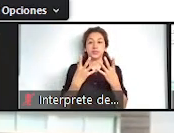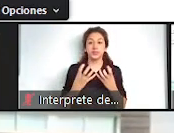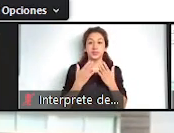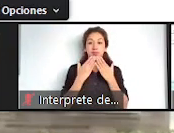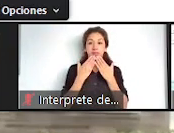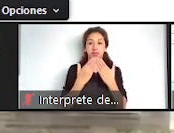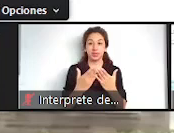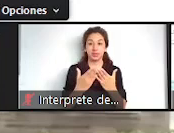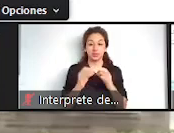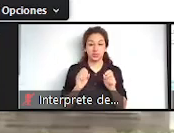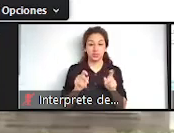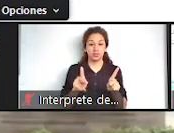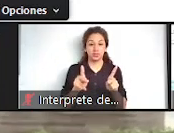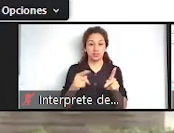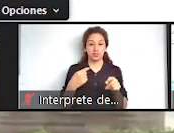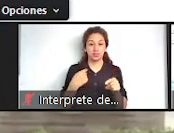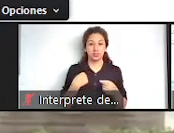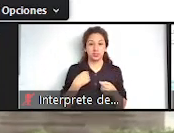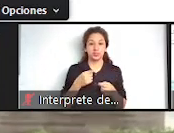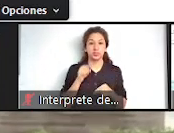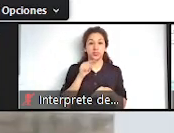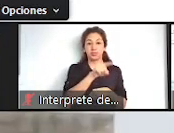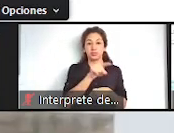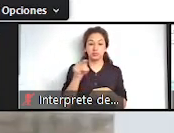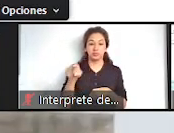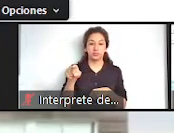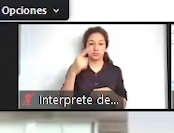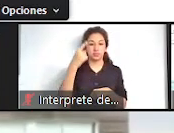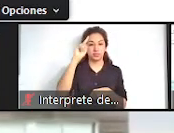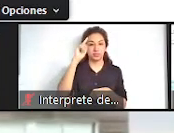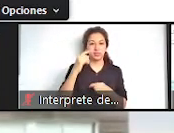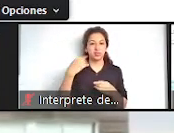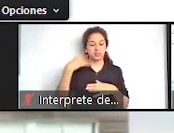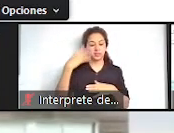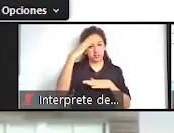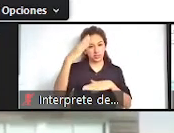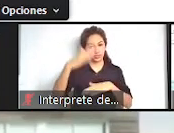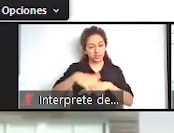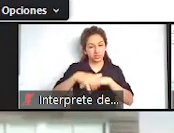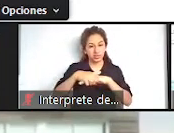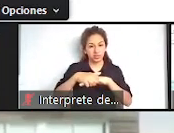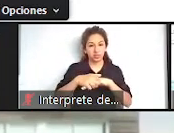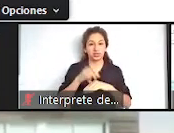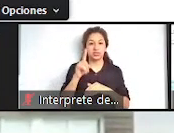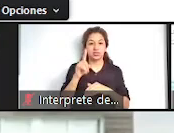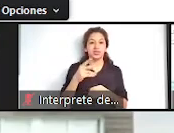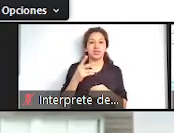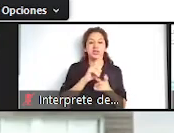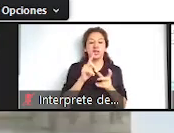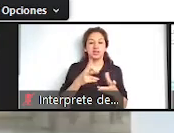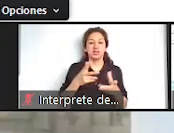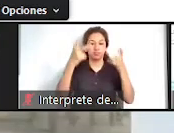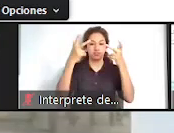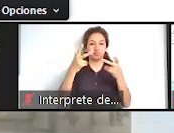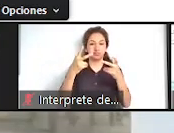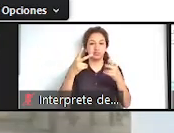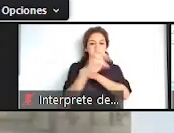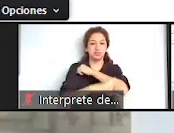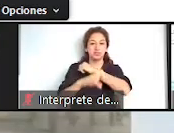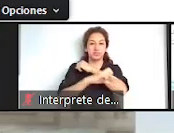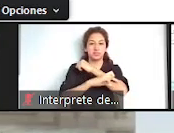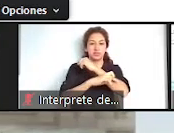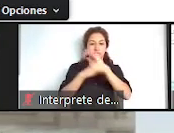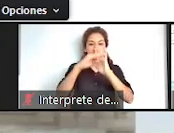i would like to thank the opportunity to talk to you today to say hello from the uh